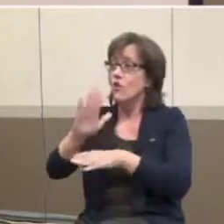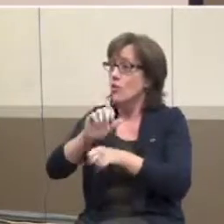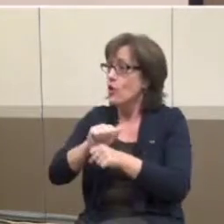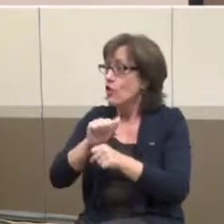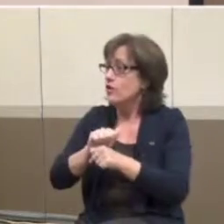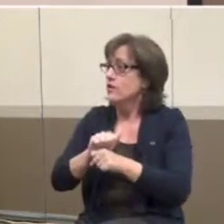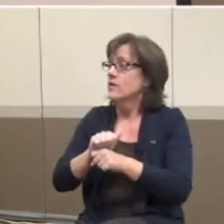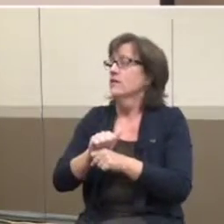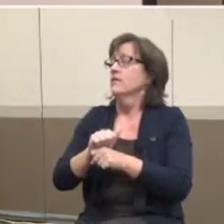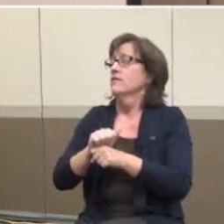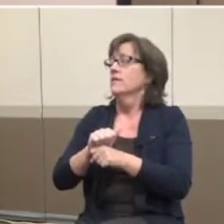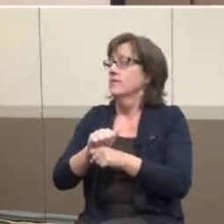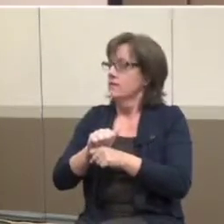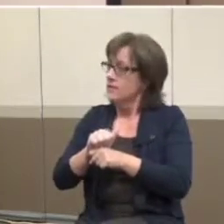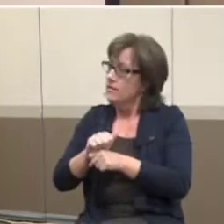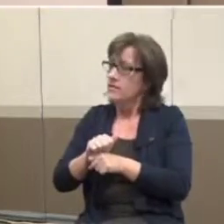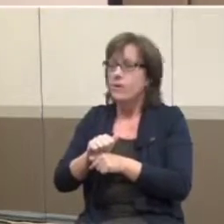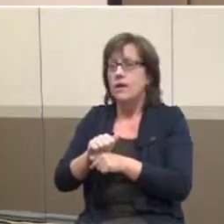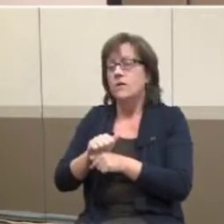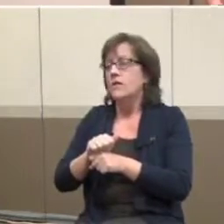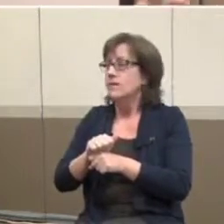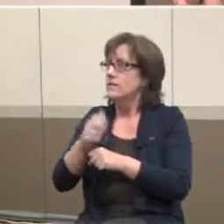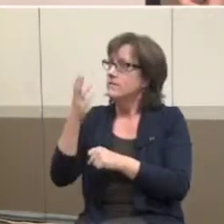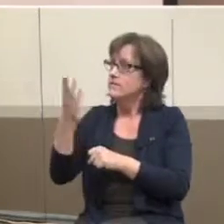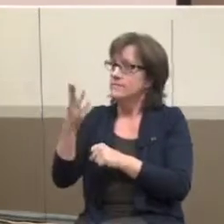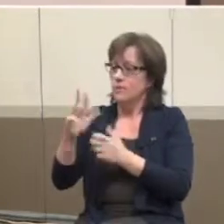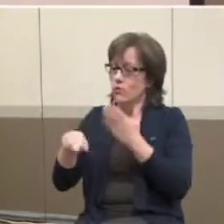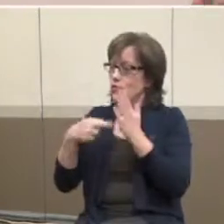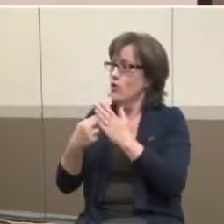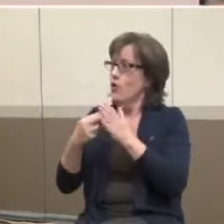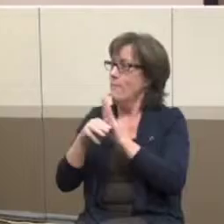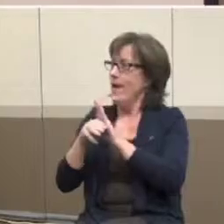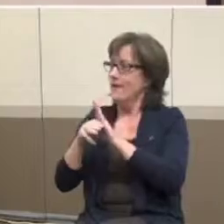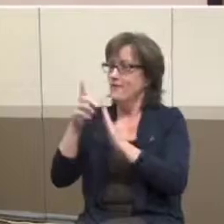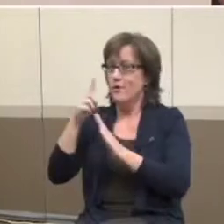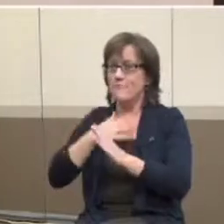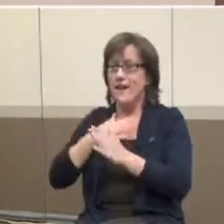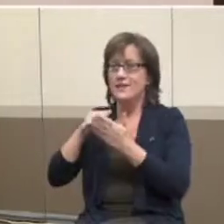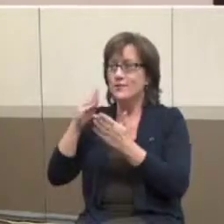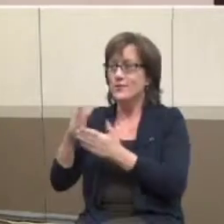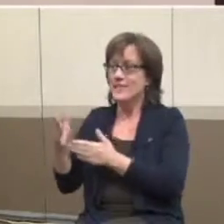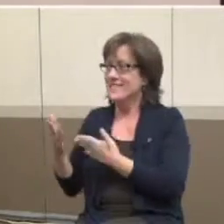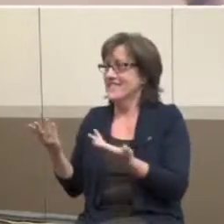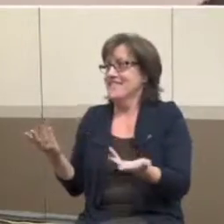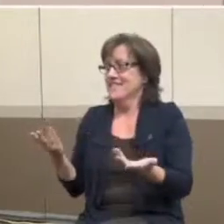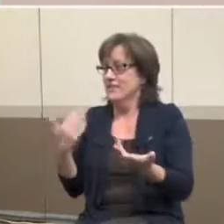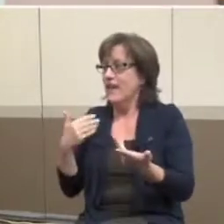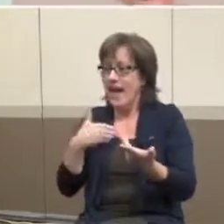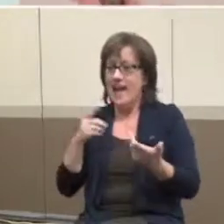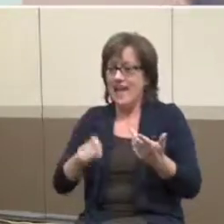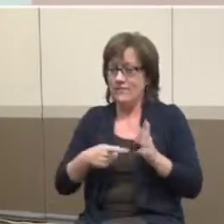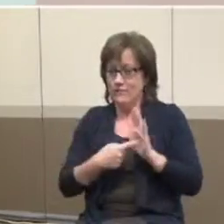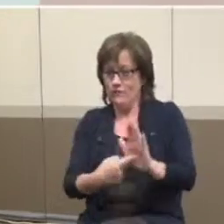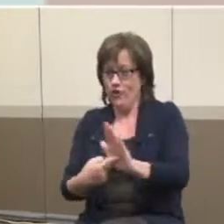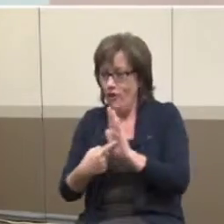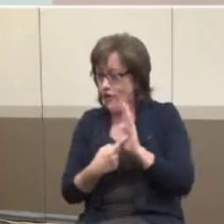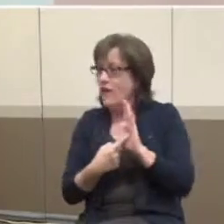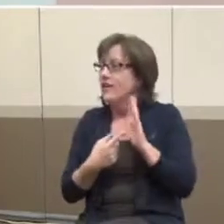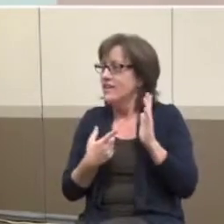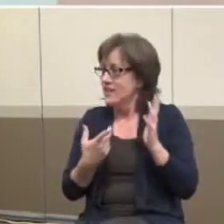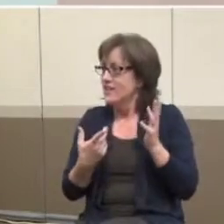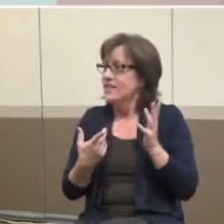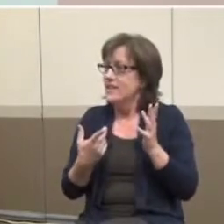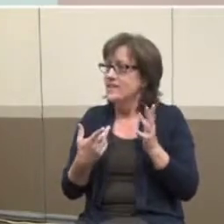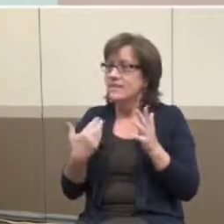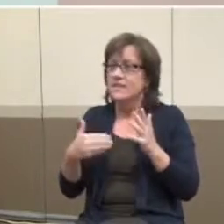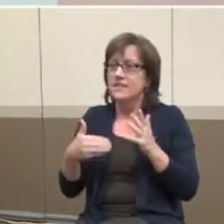does, I just felt like, you know, I've got a role model as well for my students, and somebody to say, you know, here's somebody